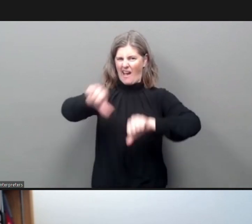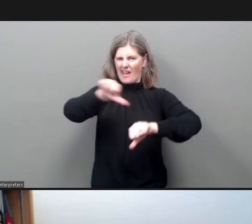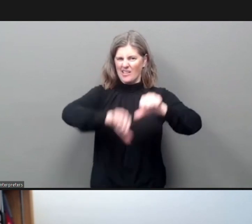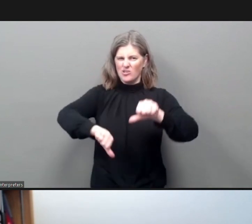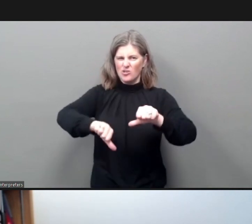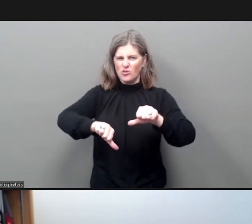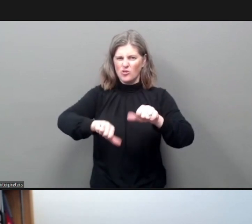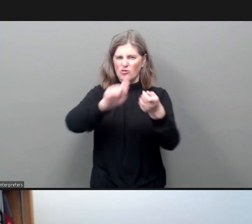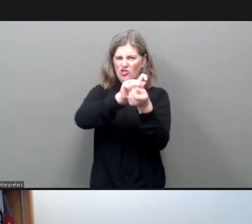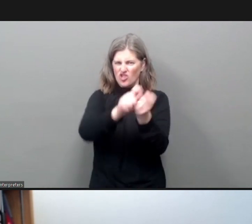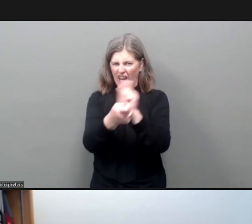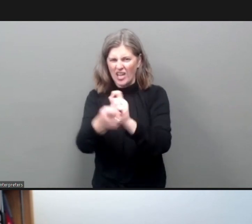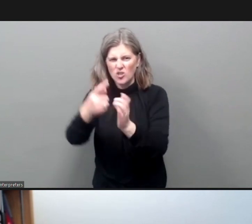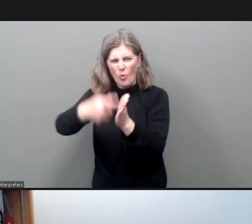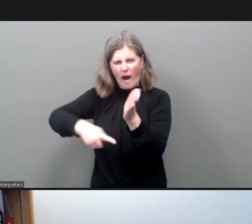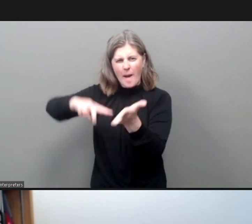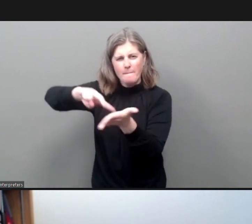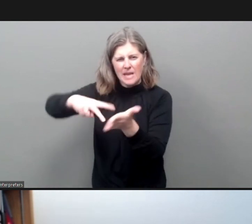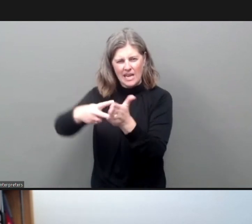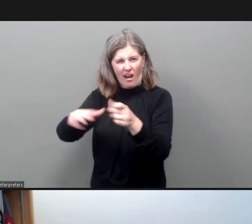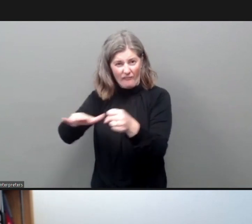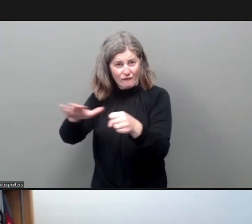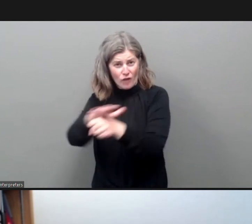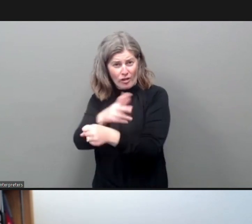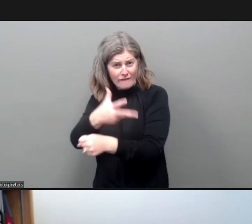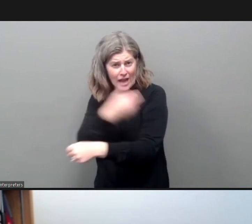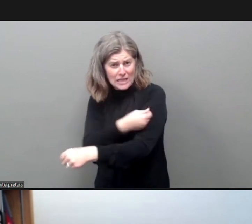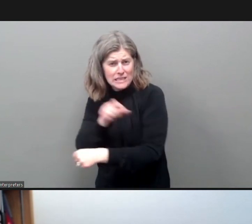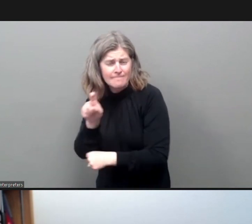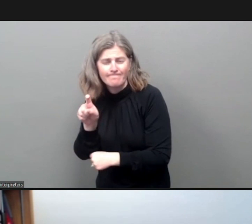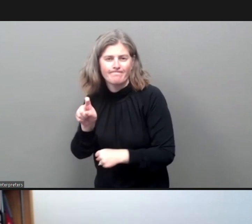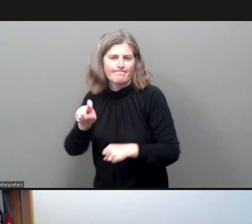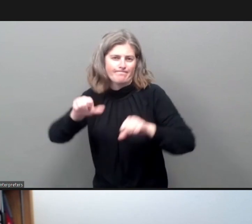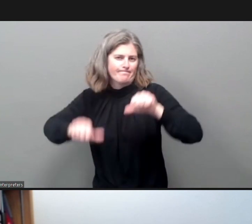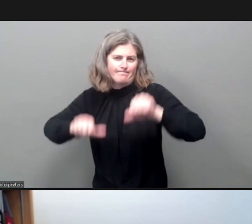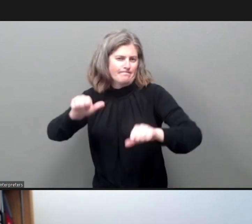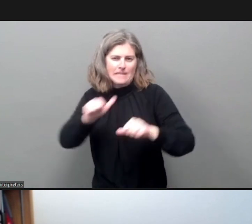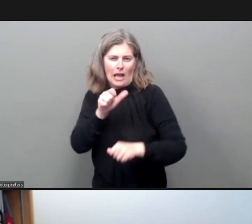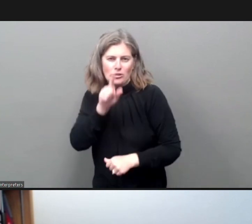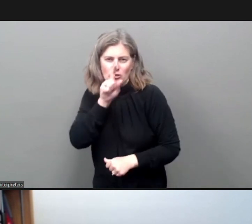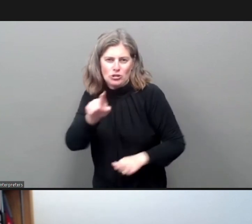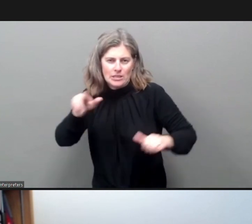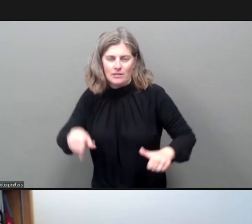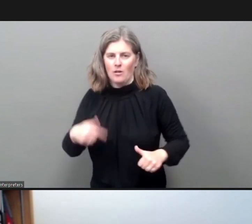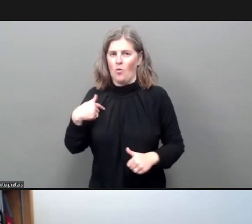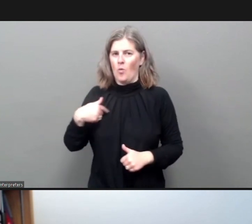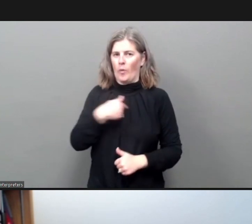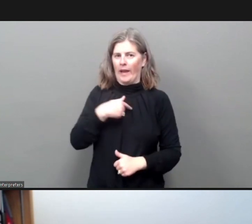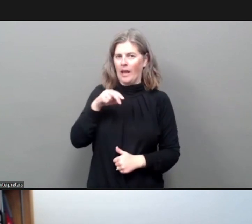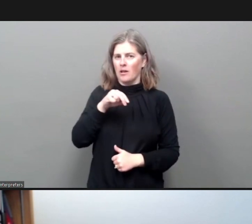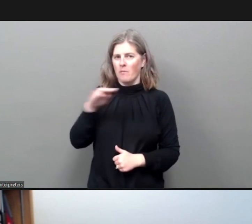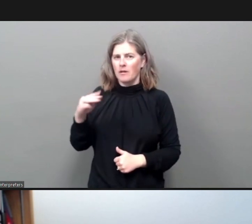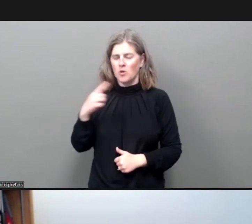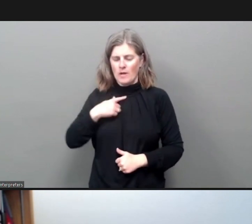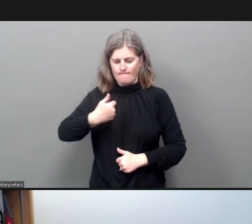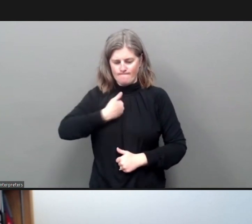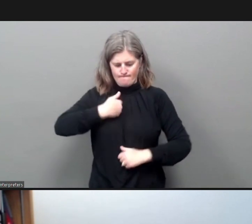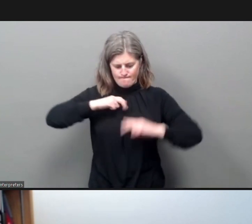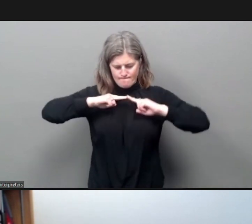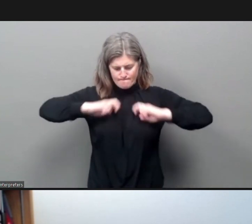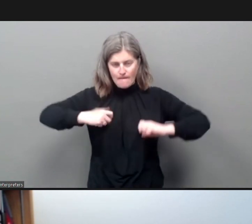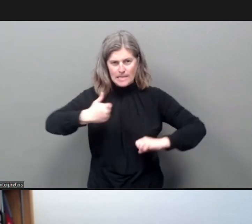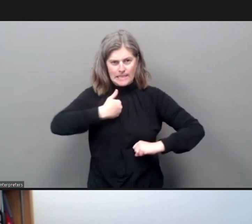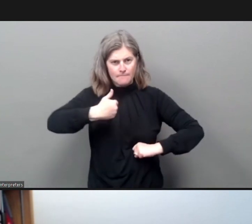redefine what fully vaccinated means. I think New Mexicans who are looking out for themselves and their